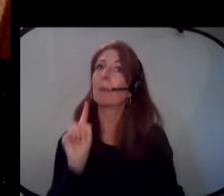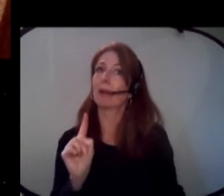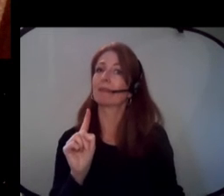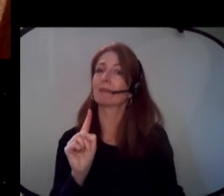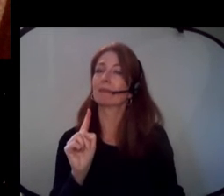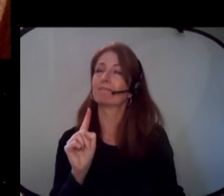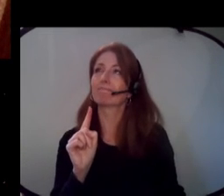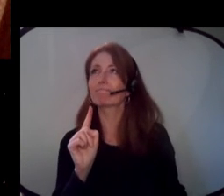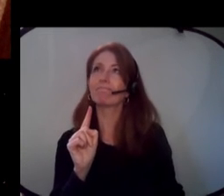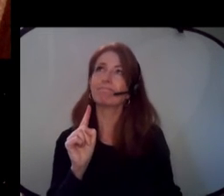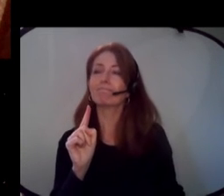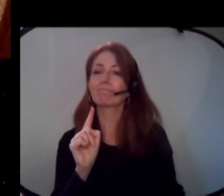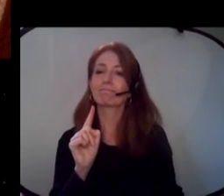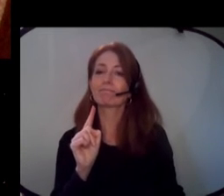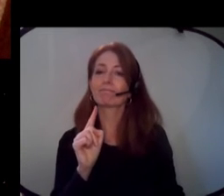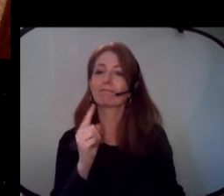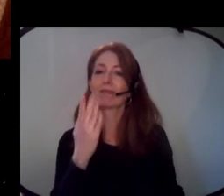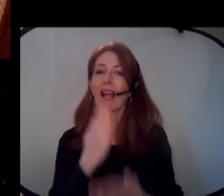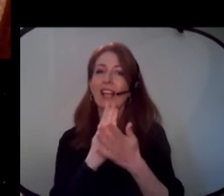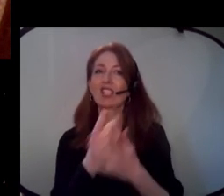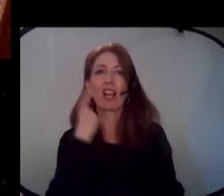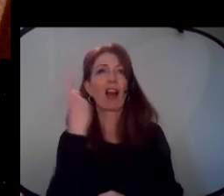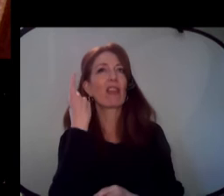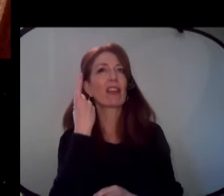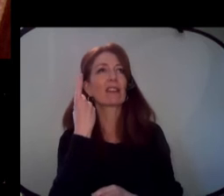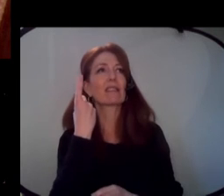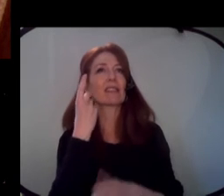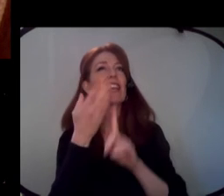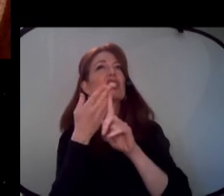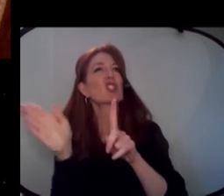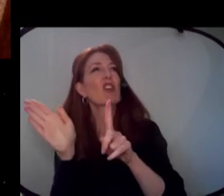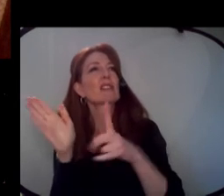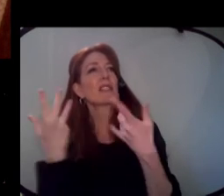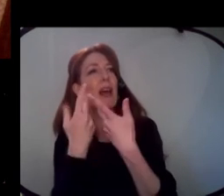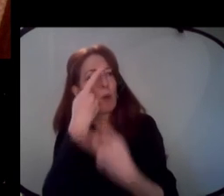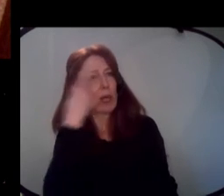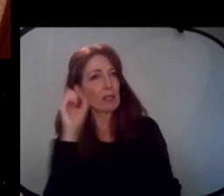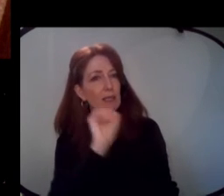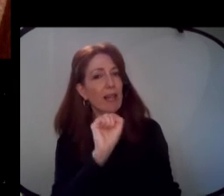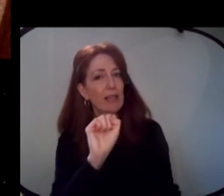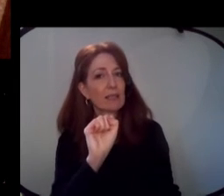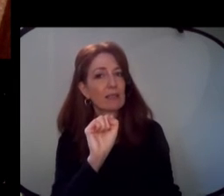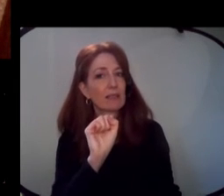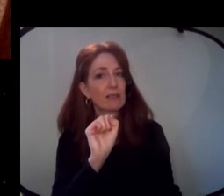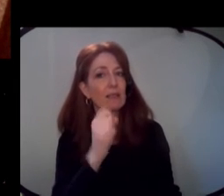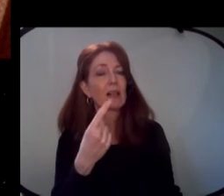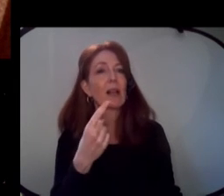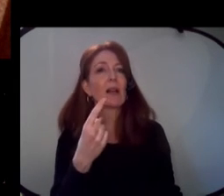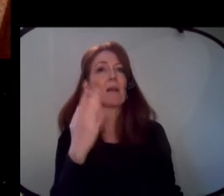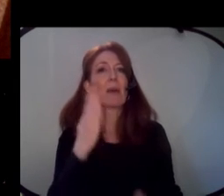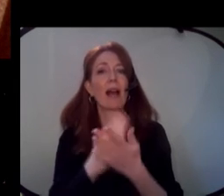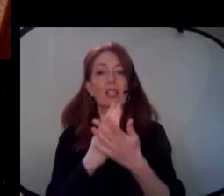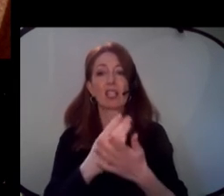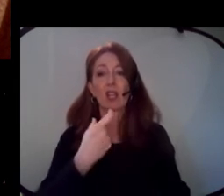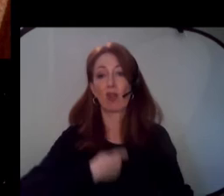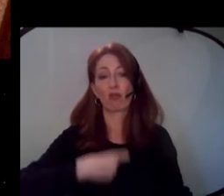and I think sometimes that overshadows our understanding of how she worked, but it is also worth mentioning the paradoxical role,